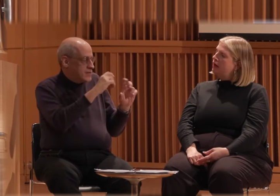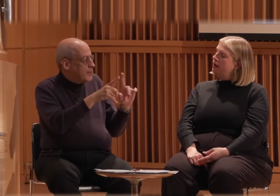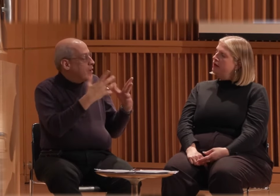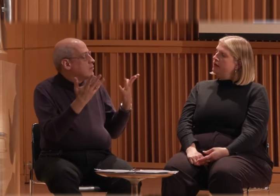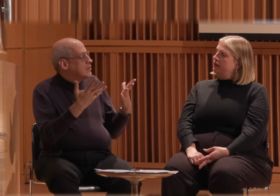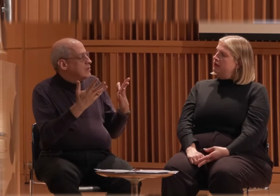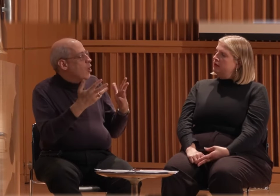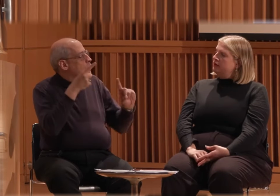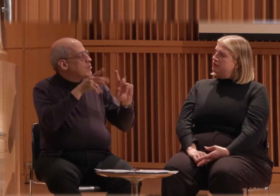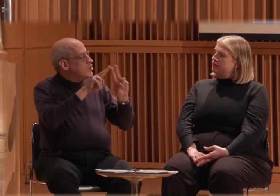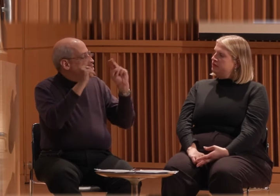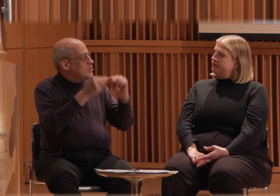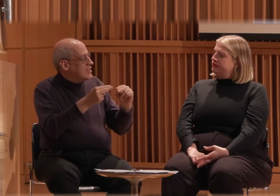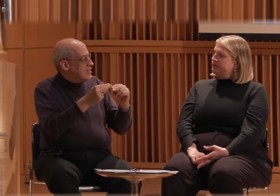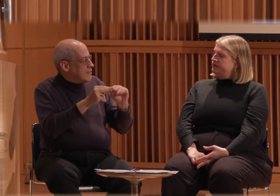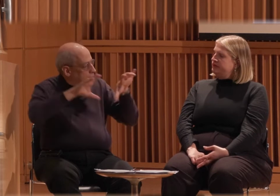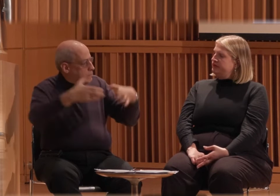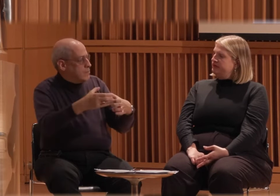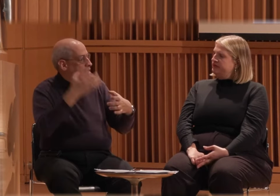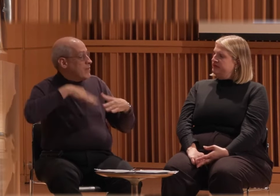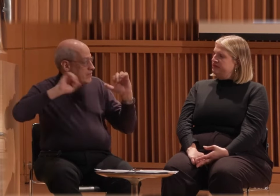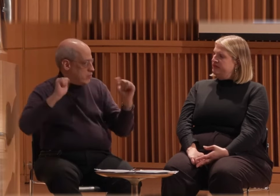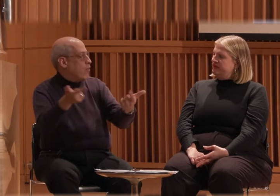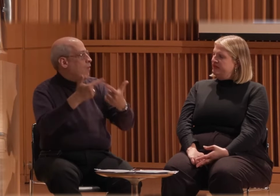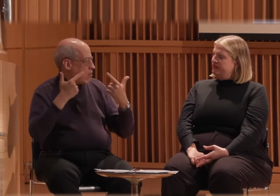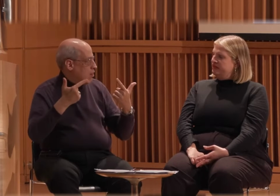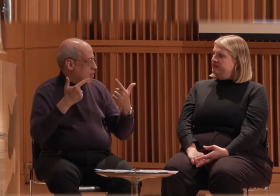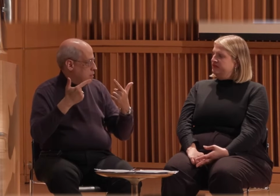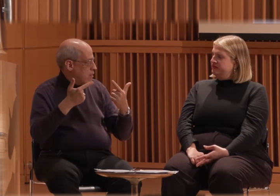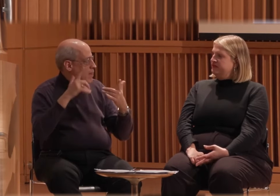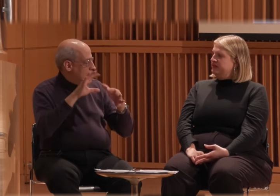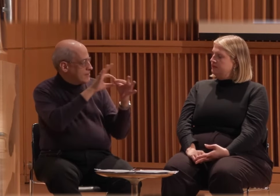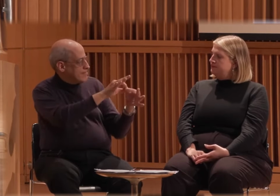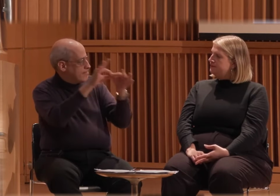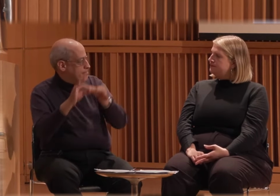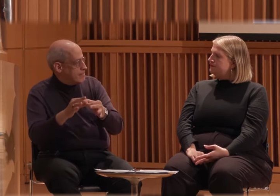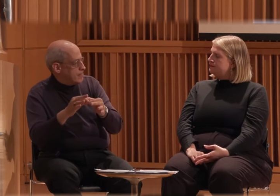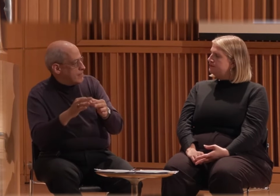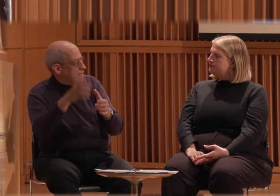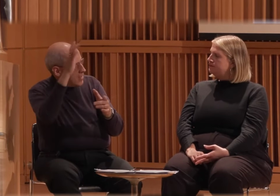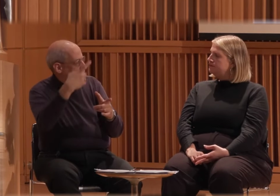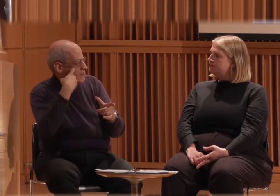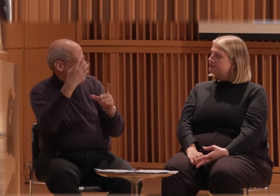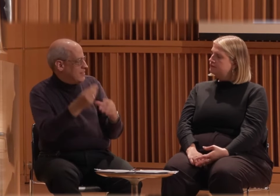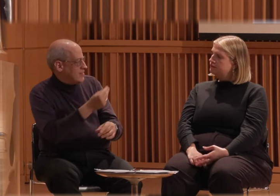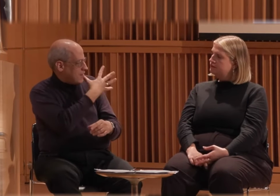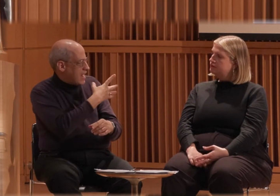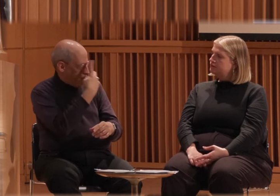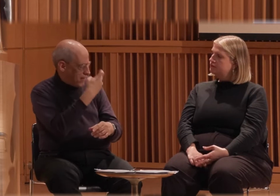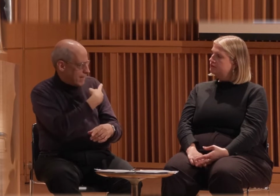that unionization benefits all and has these spillover effects, I think very related to the idea of the last line.